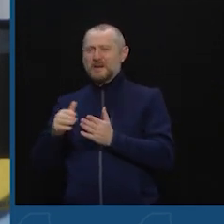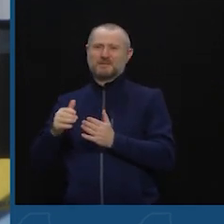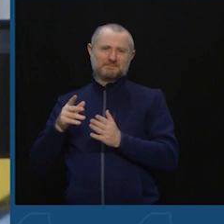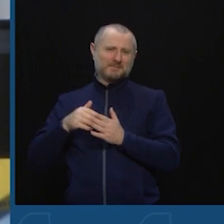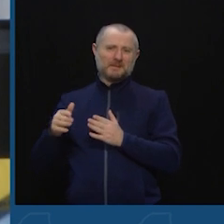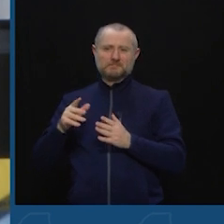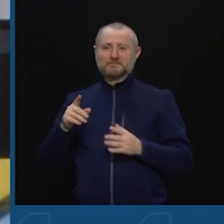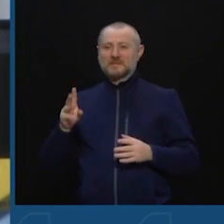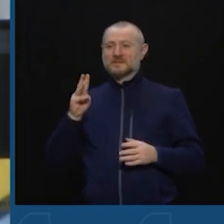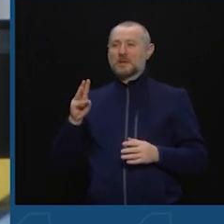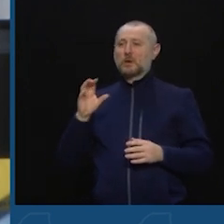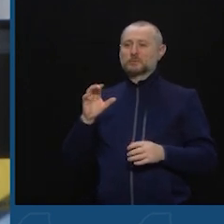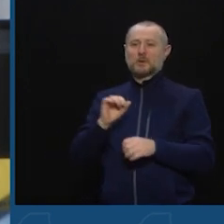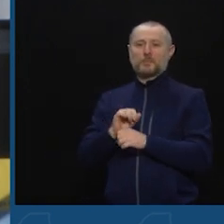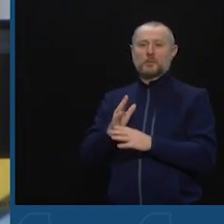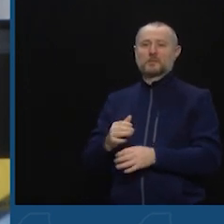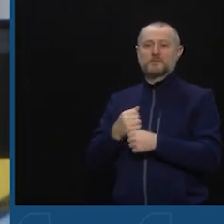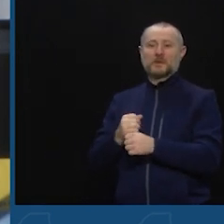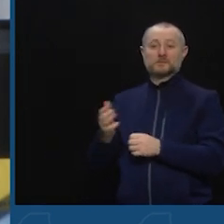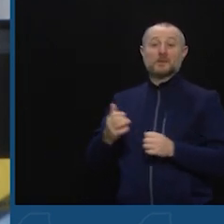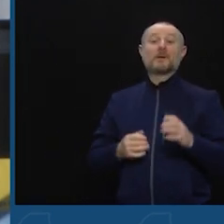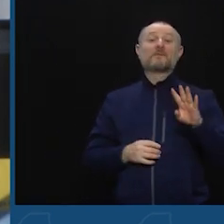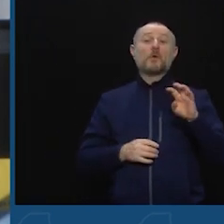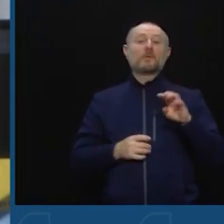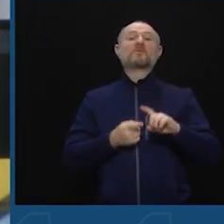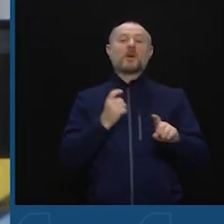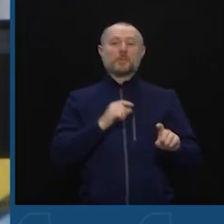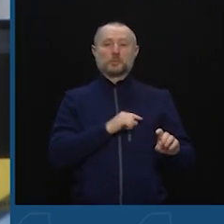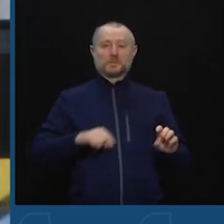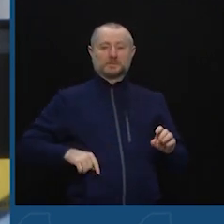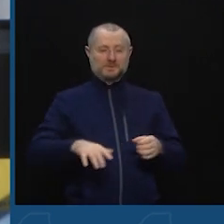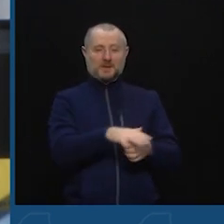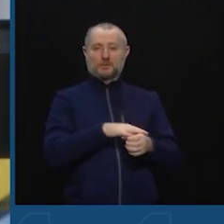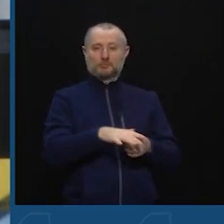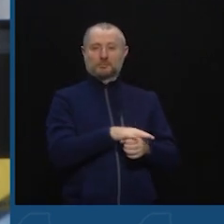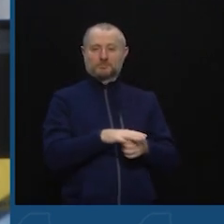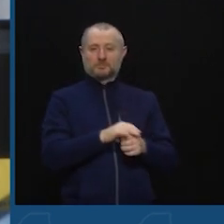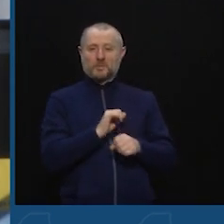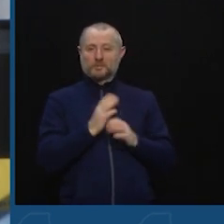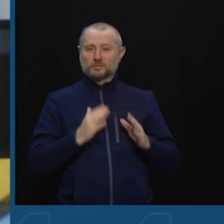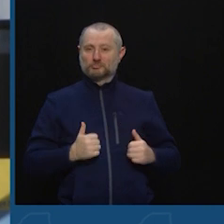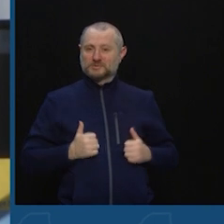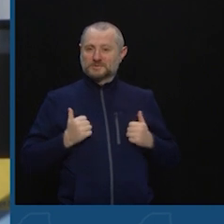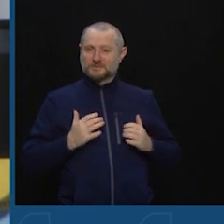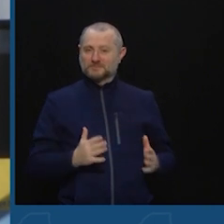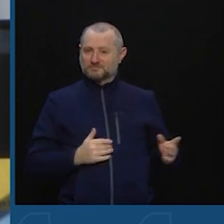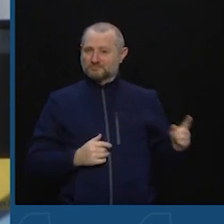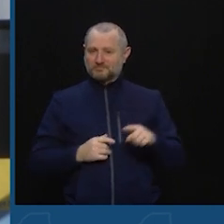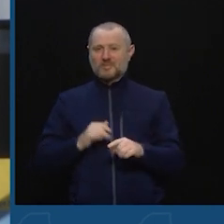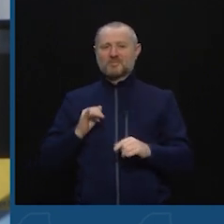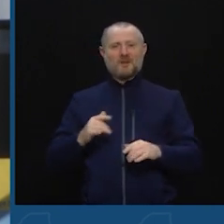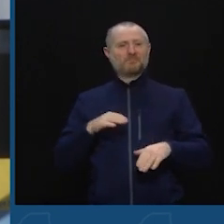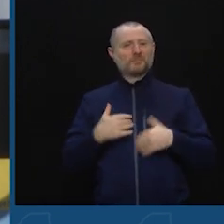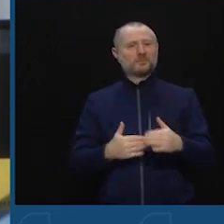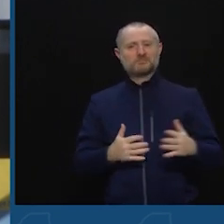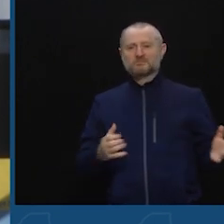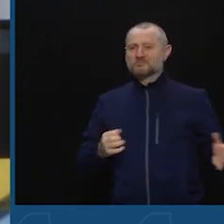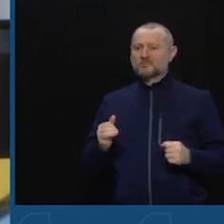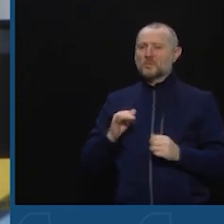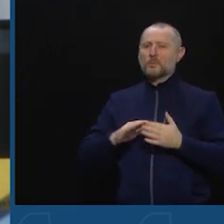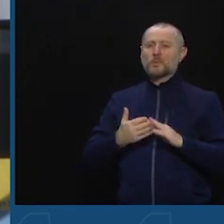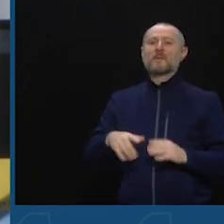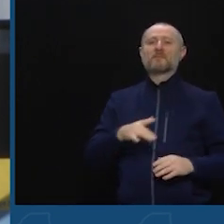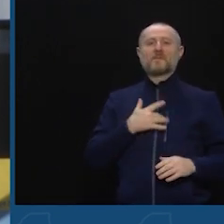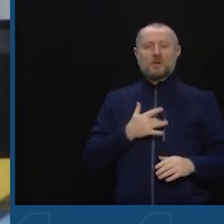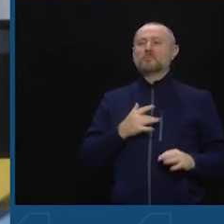jobs created, 400 of them have gone to Queens residents. That's what progress looks like. That's when a community feels, yes, we are